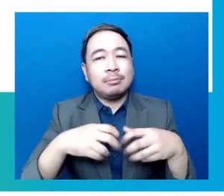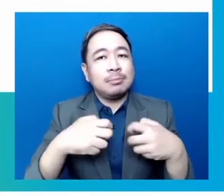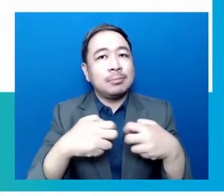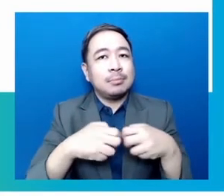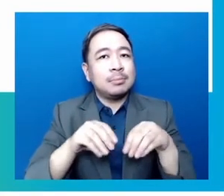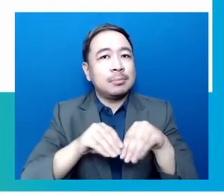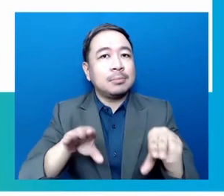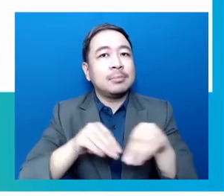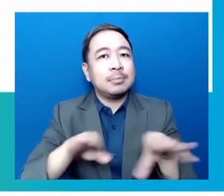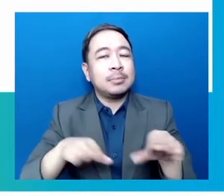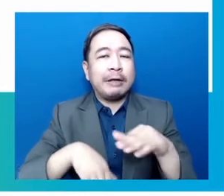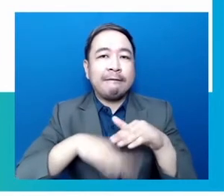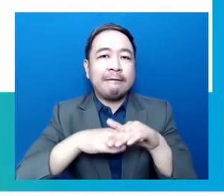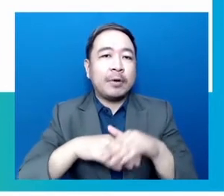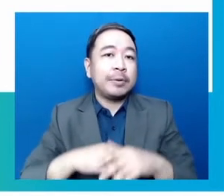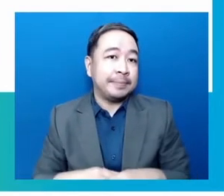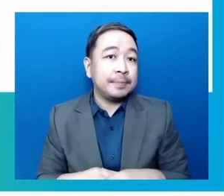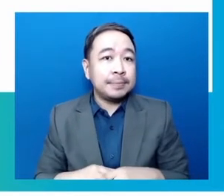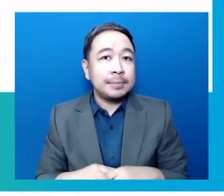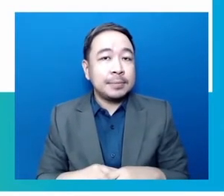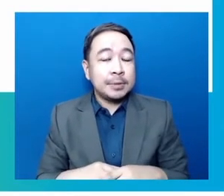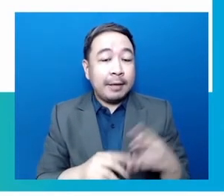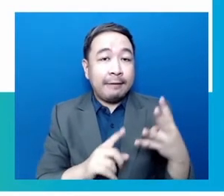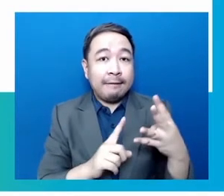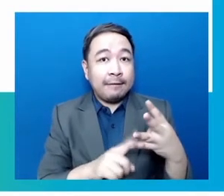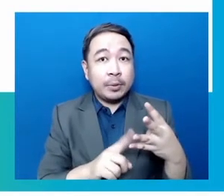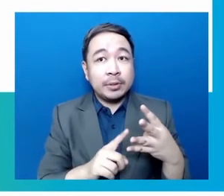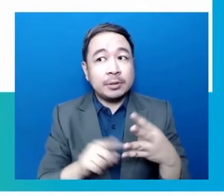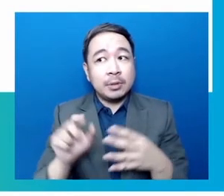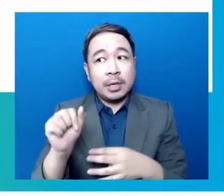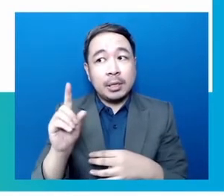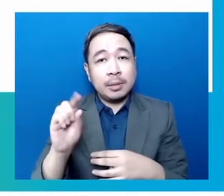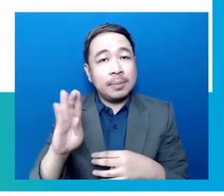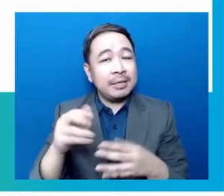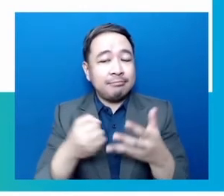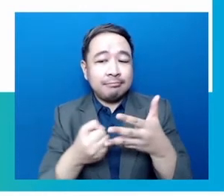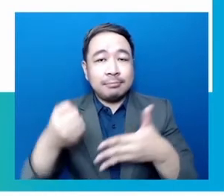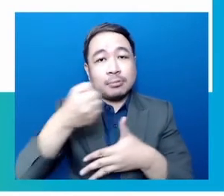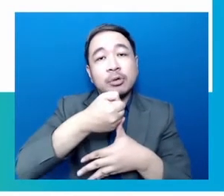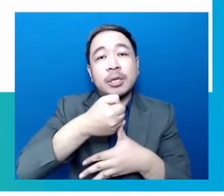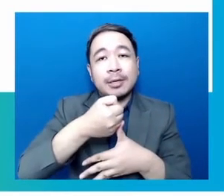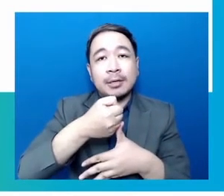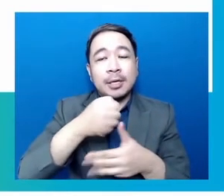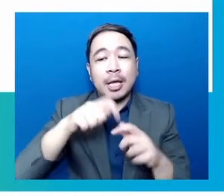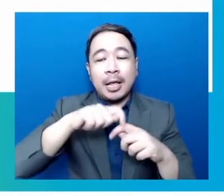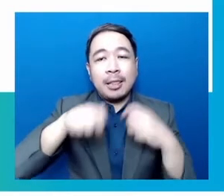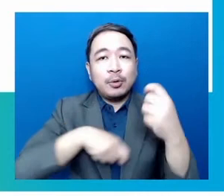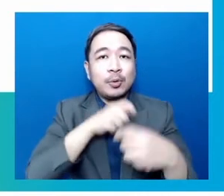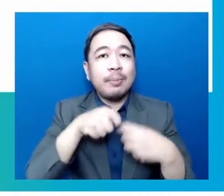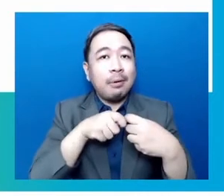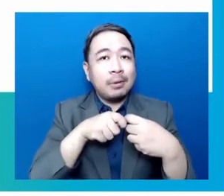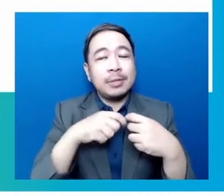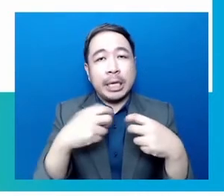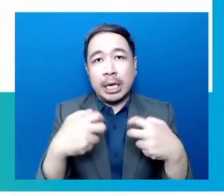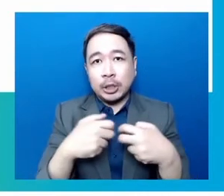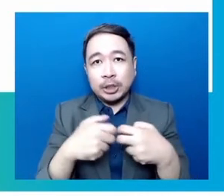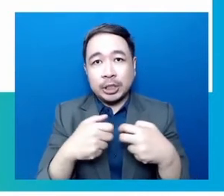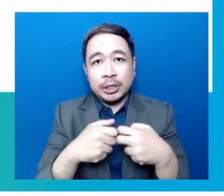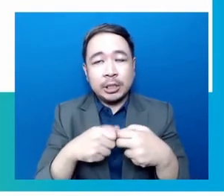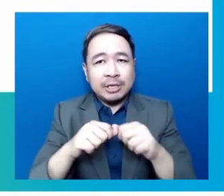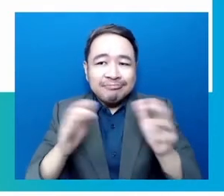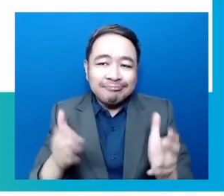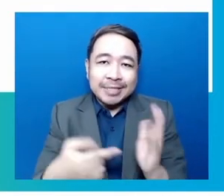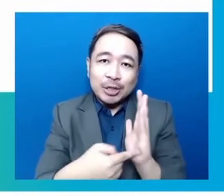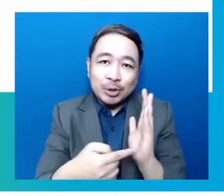Finally, we recommend that the bank prioritize innovative renewable energy technologies and enabling infrastructures such as